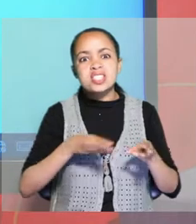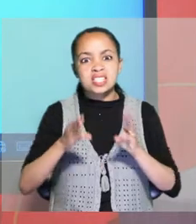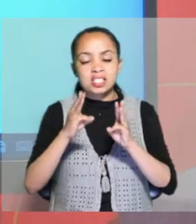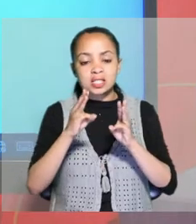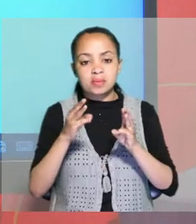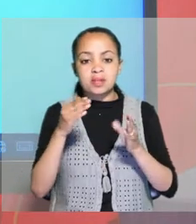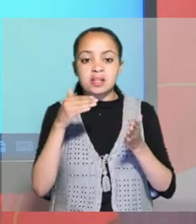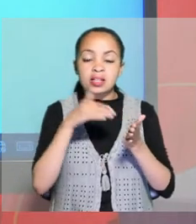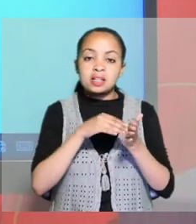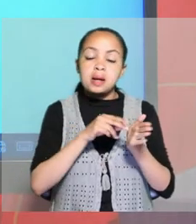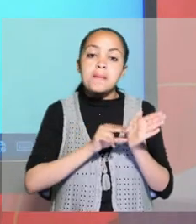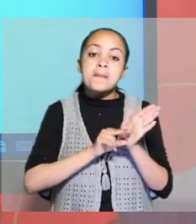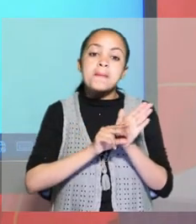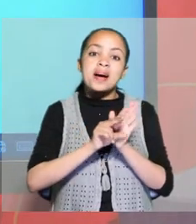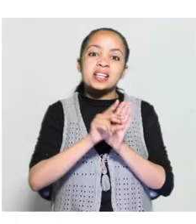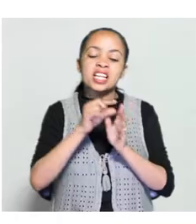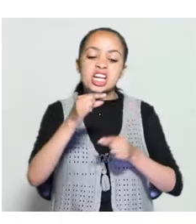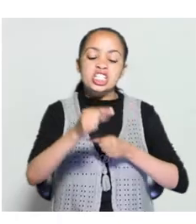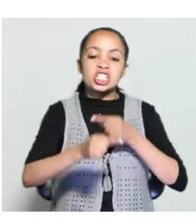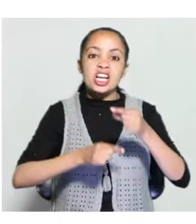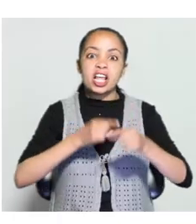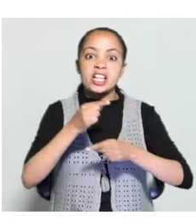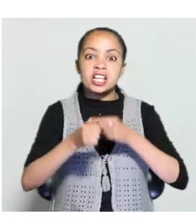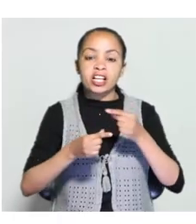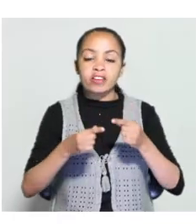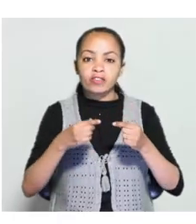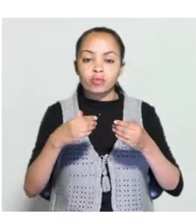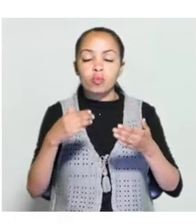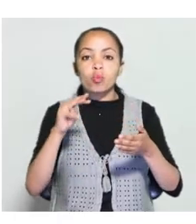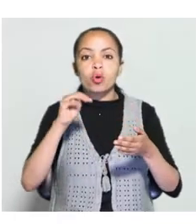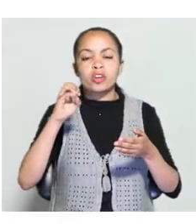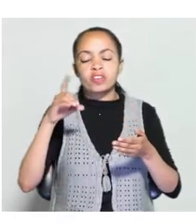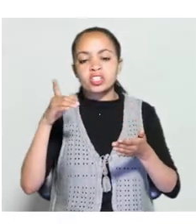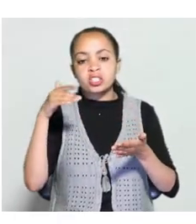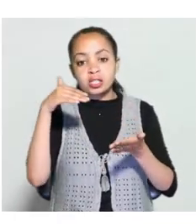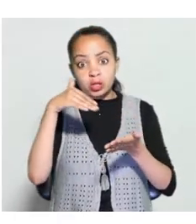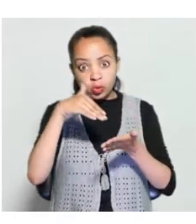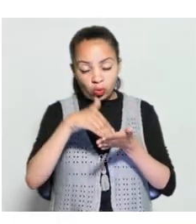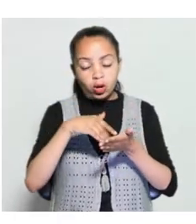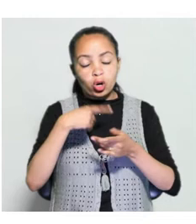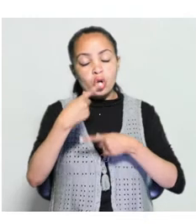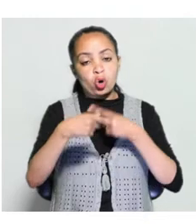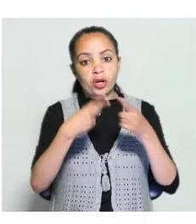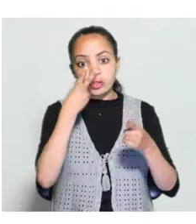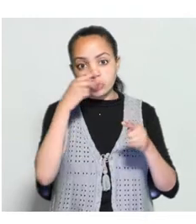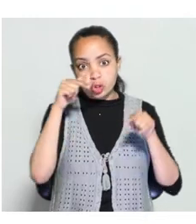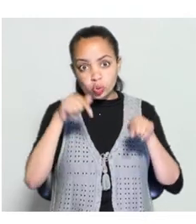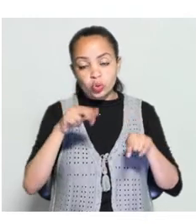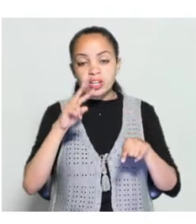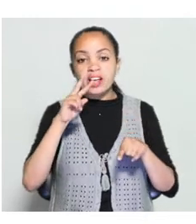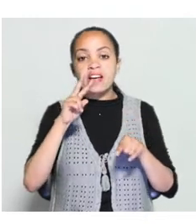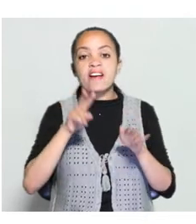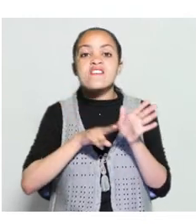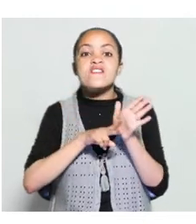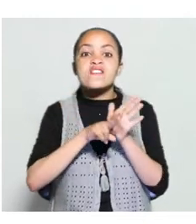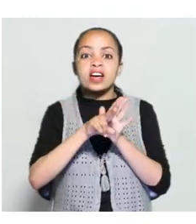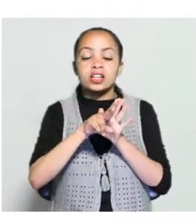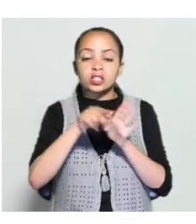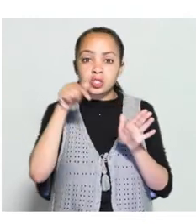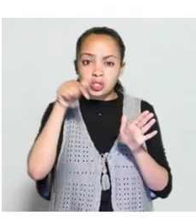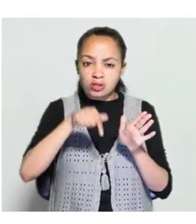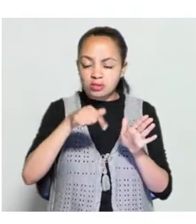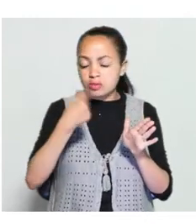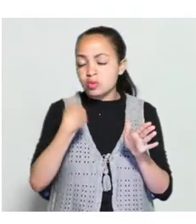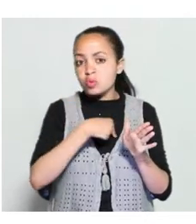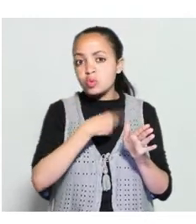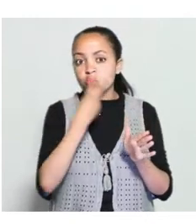bacterial genetic modification. We are going to see viruses. Under this lesson, we